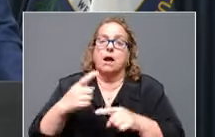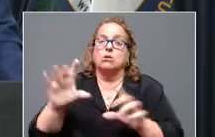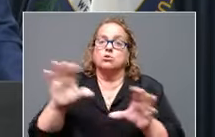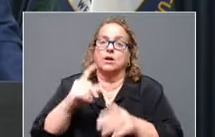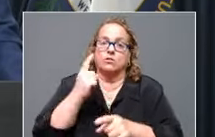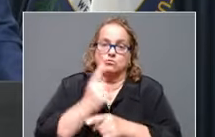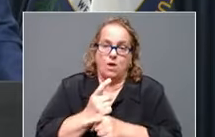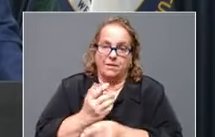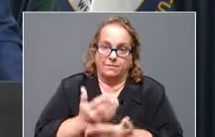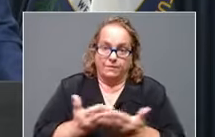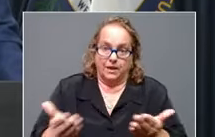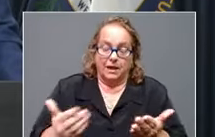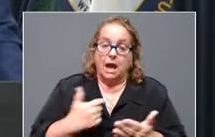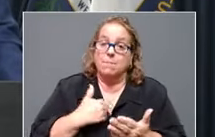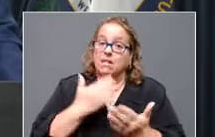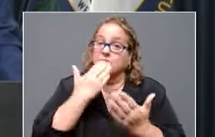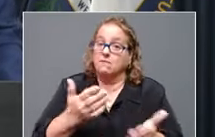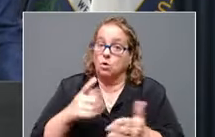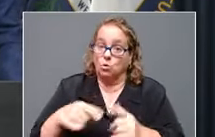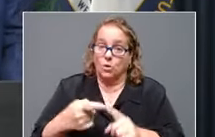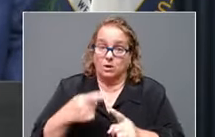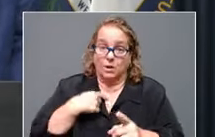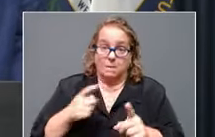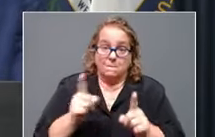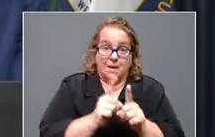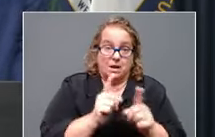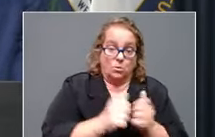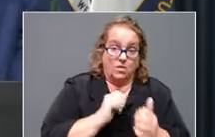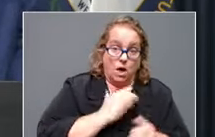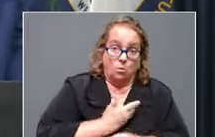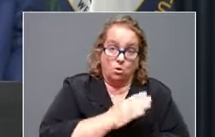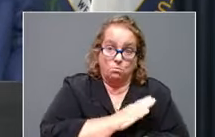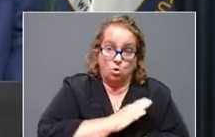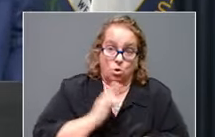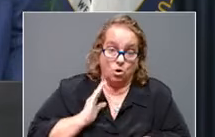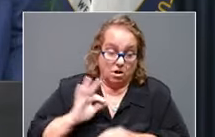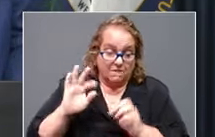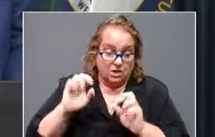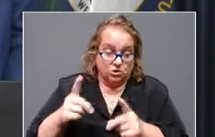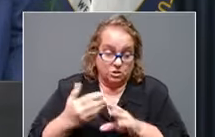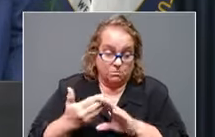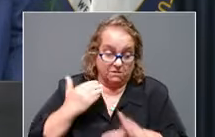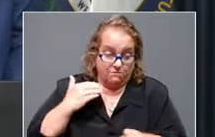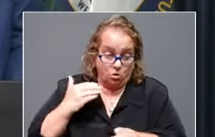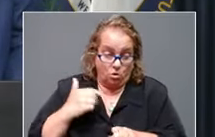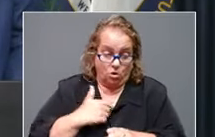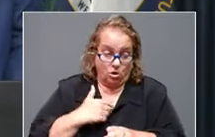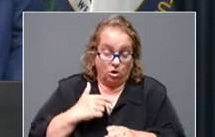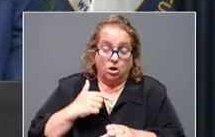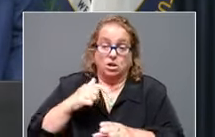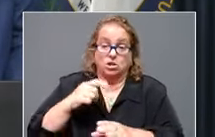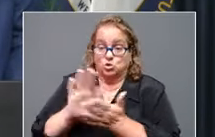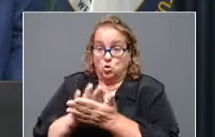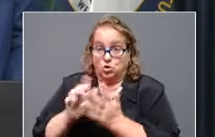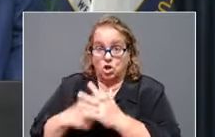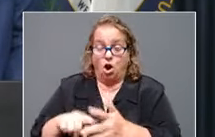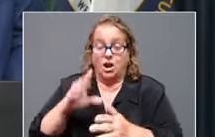mask mandate. It has been highly effective. We have seen an